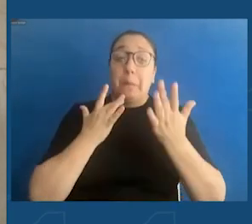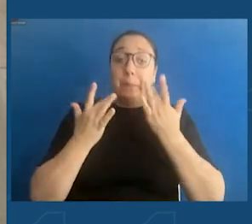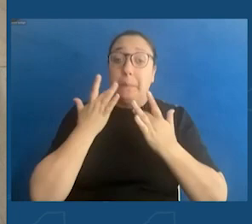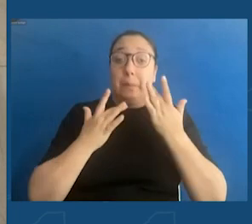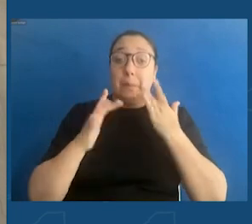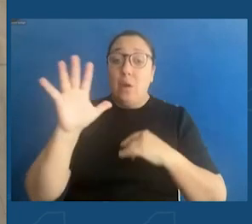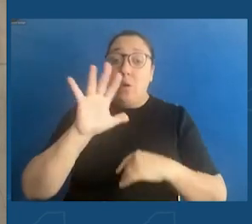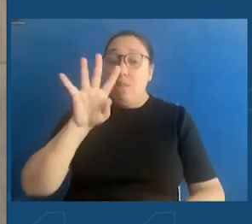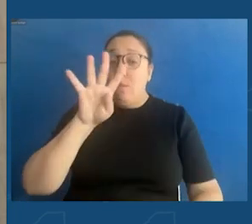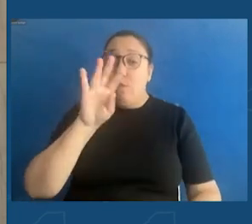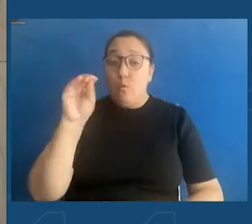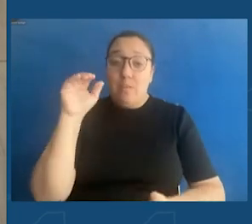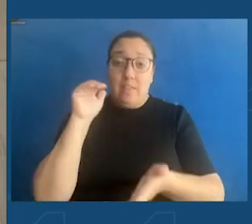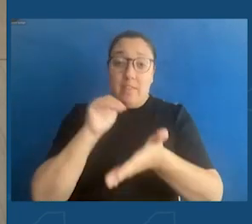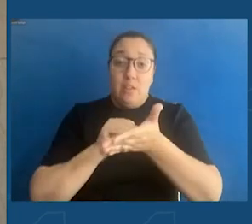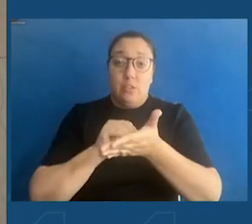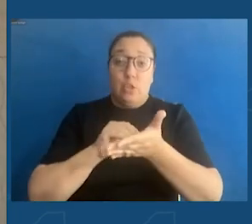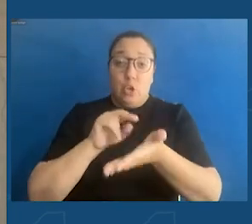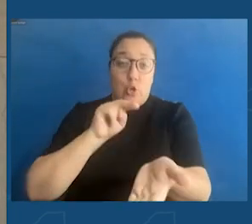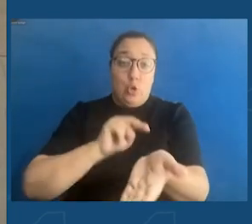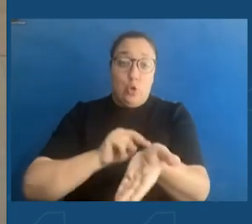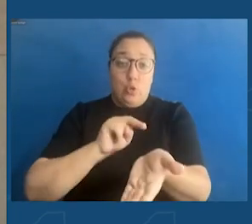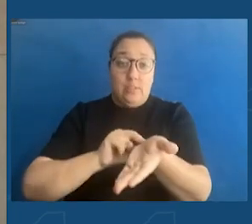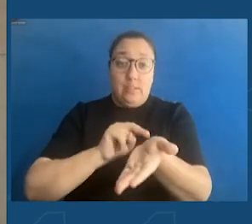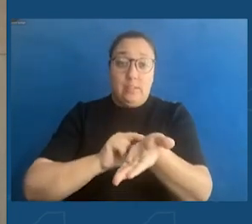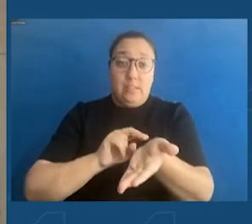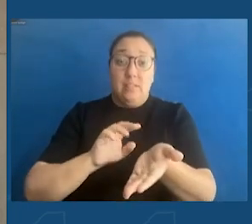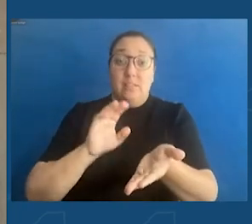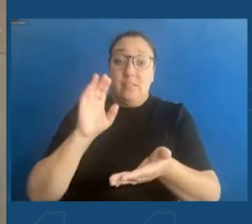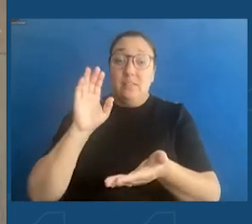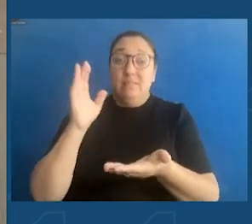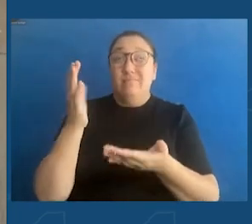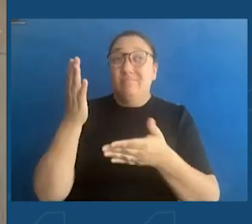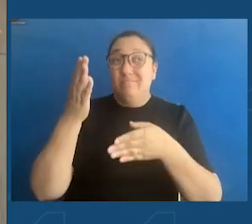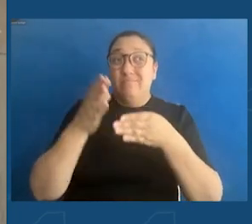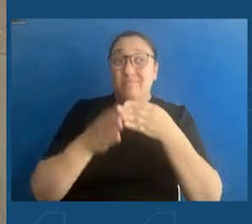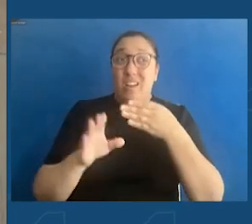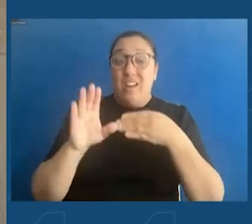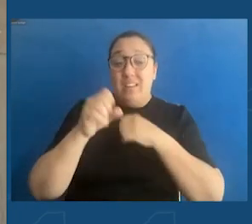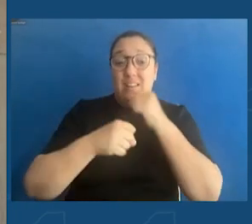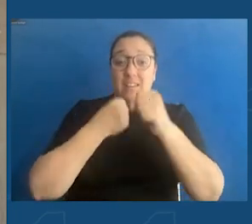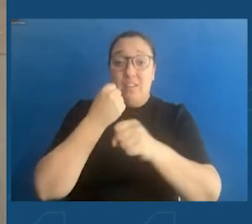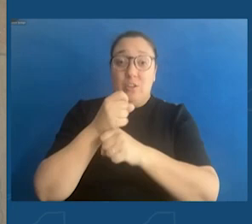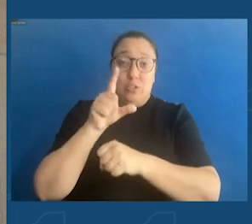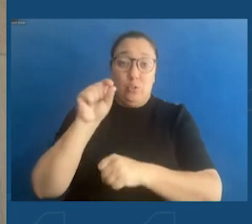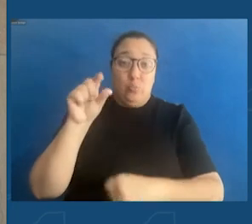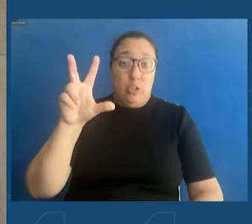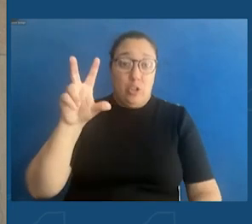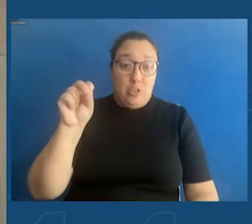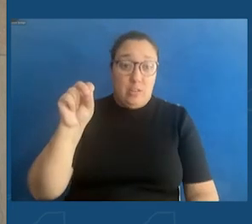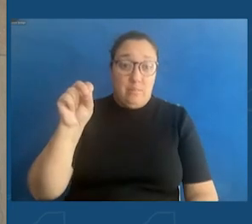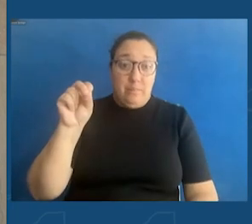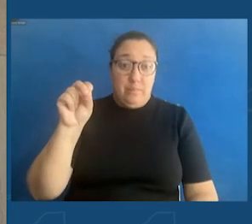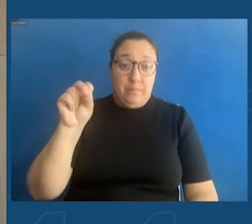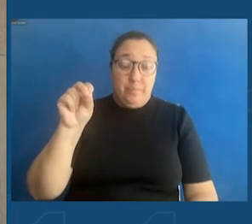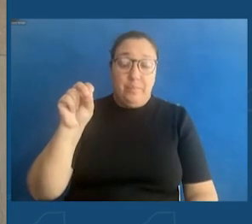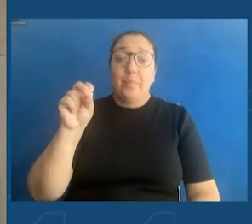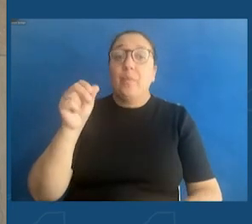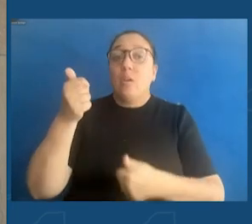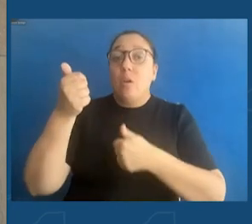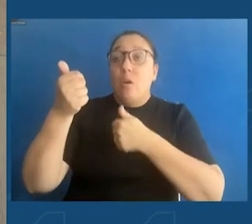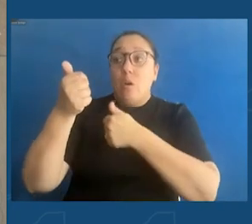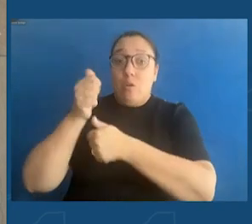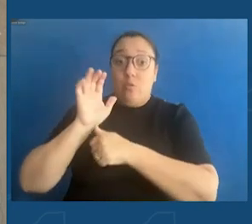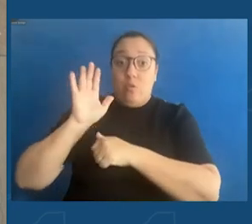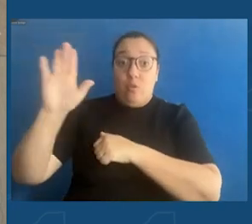40,000 nurses by 2030. Under Governor Hochul's fierce leadership, New York